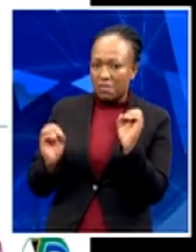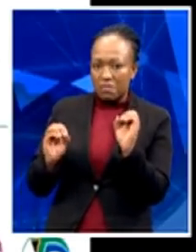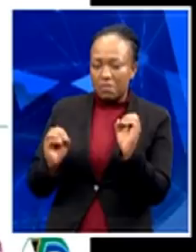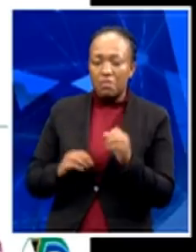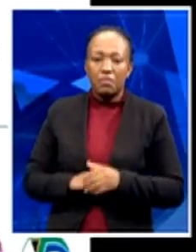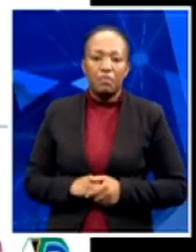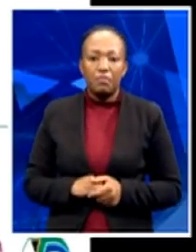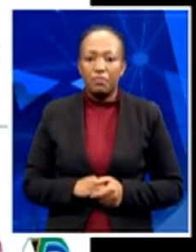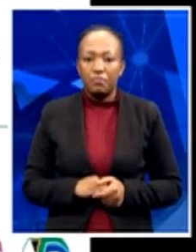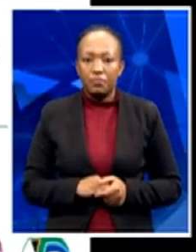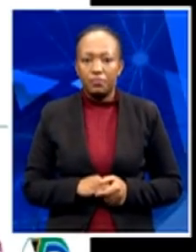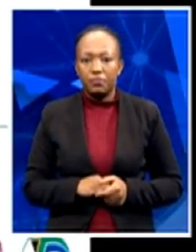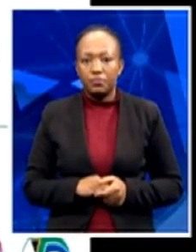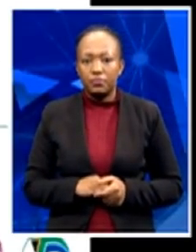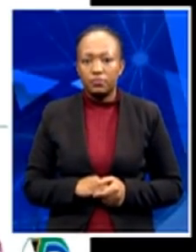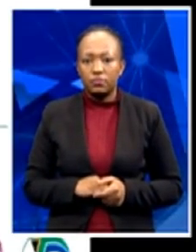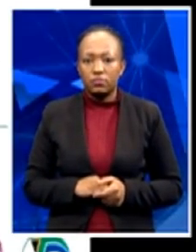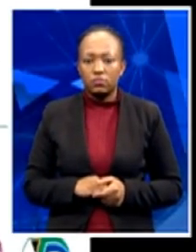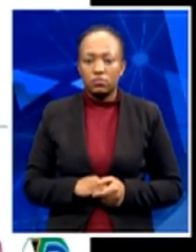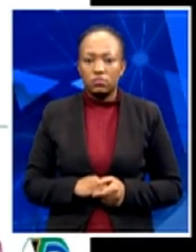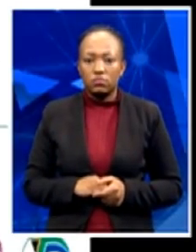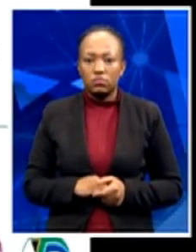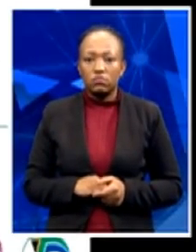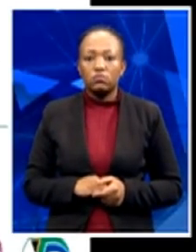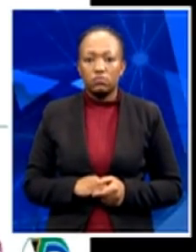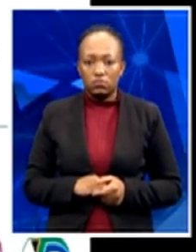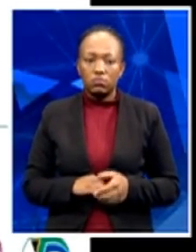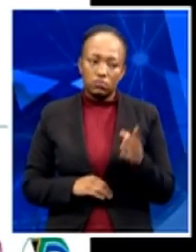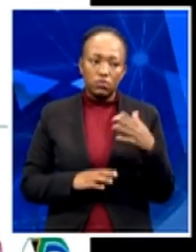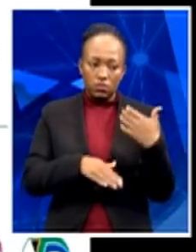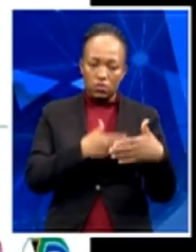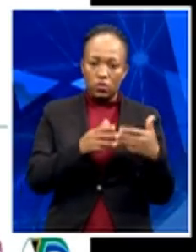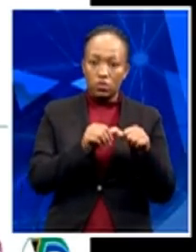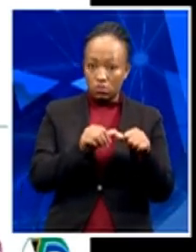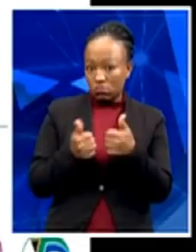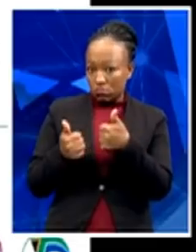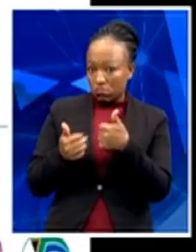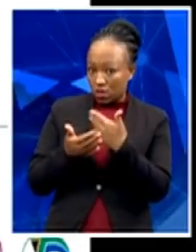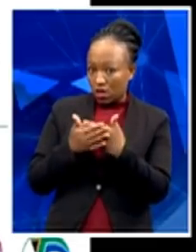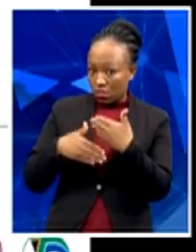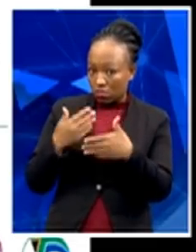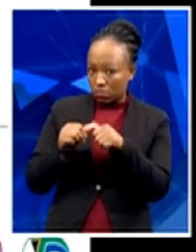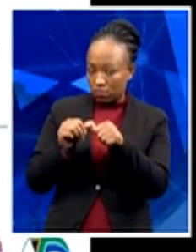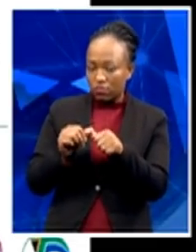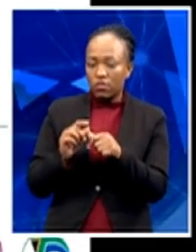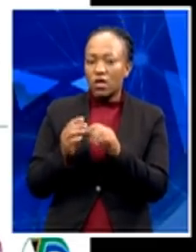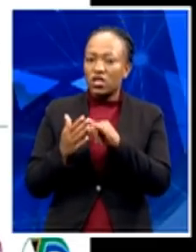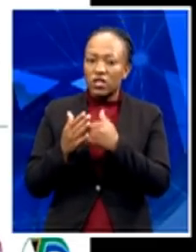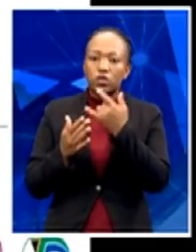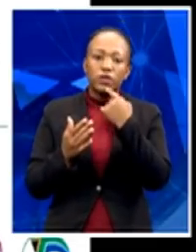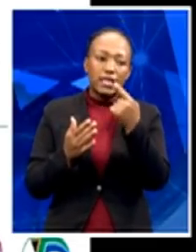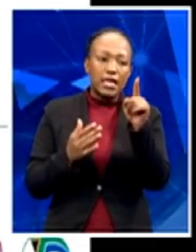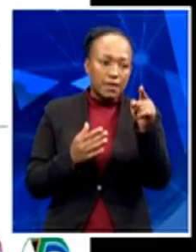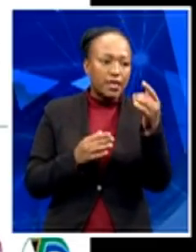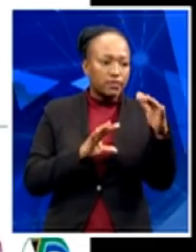Okay, but he can go ahead to present nevertheless, isn't it? Yeah, I just say we must just get it from him, please, Chair. Okay, thank